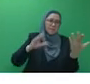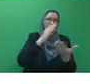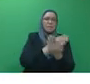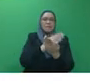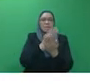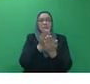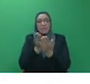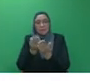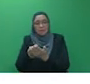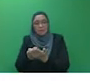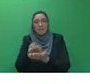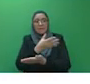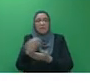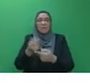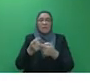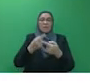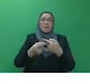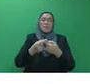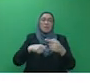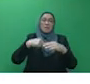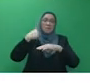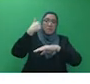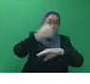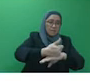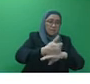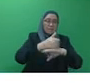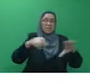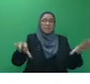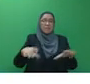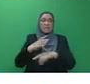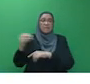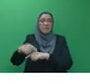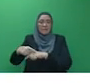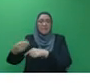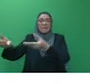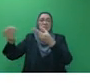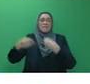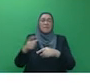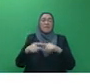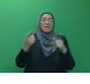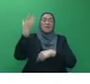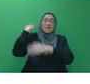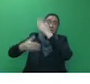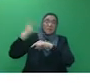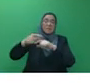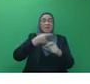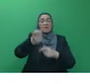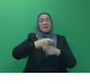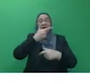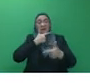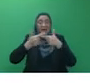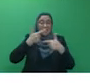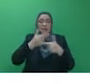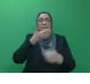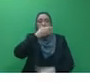messes up budgets you know and then for them to be there and to calm me down and you know last time it was laughter is the best medicine now laughter